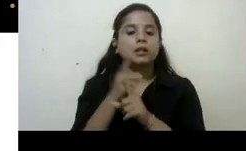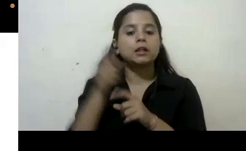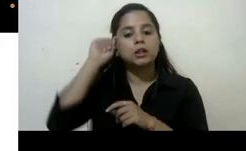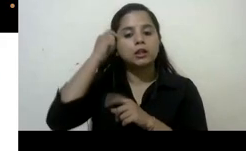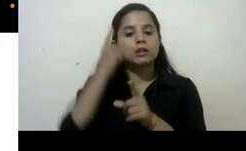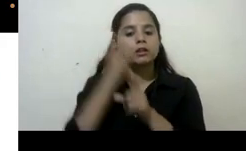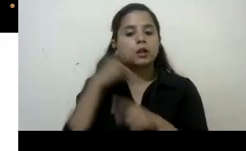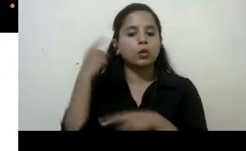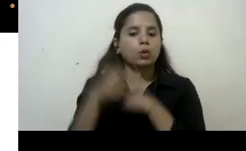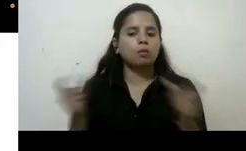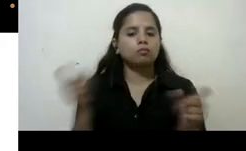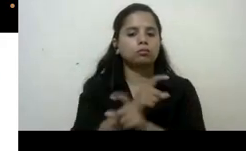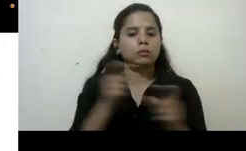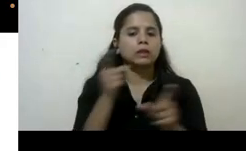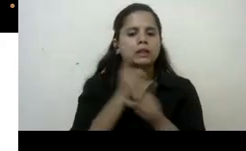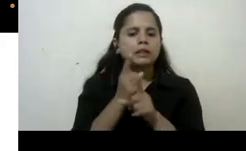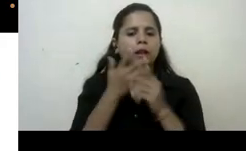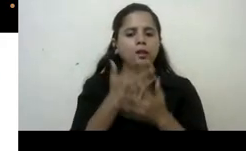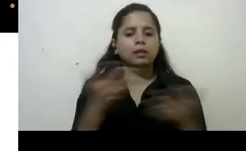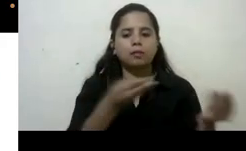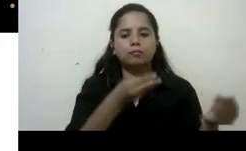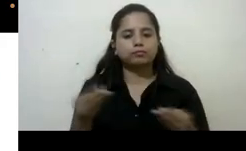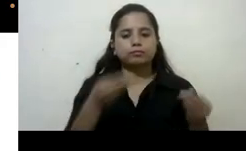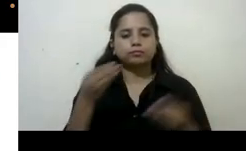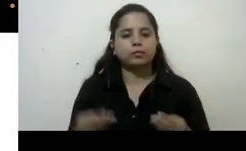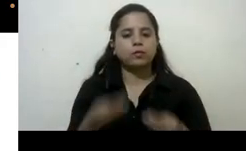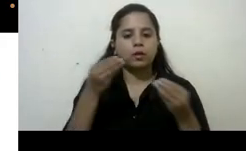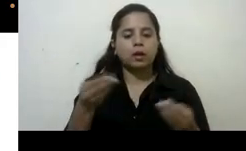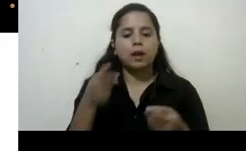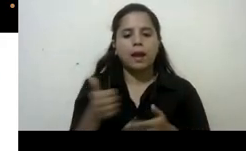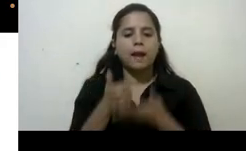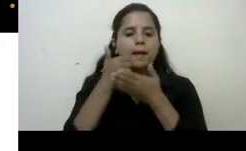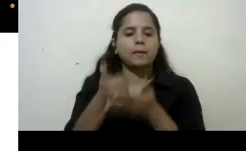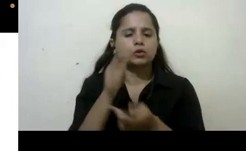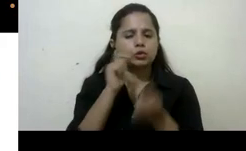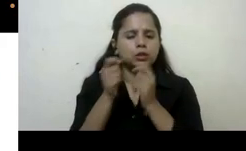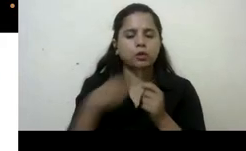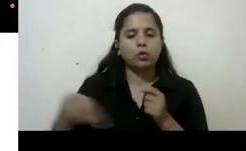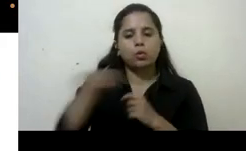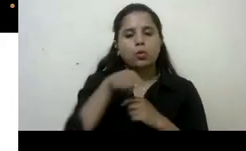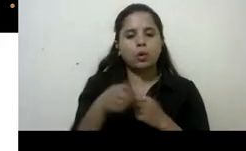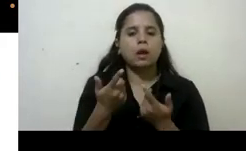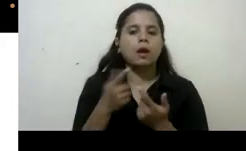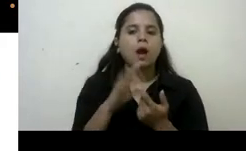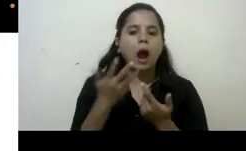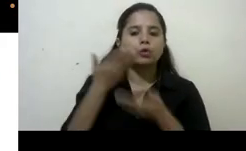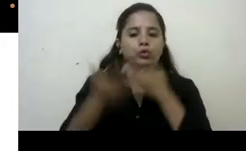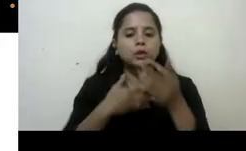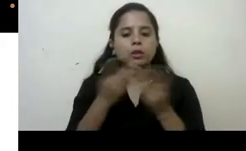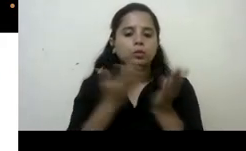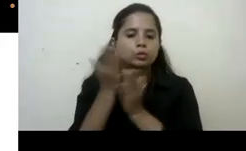regularly swap teaching materials and provide input to help refine each other's instructional methods.